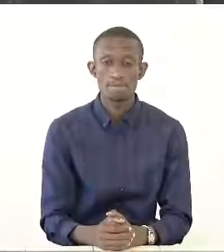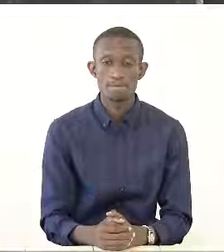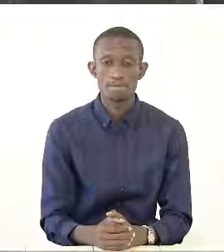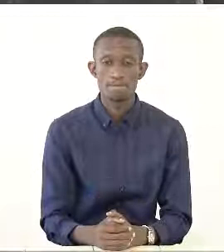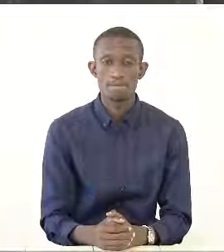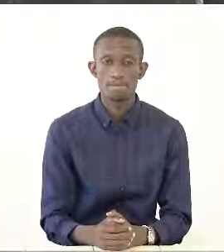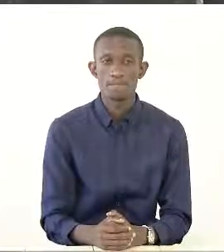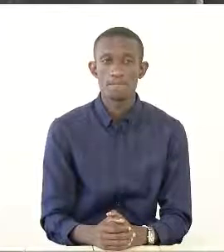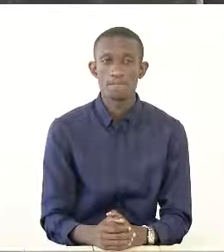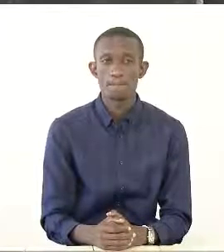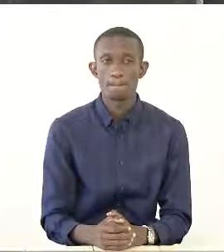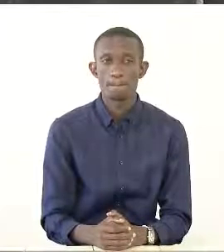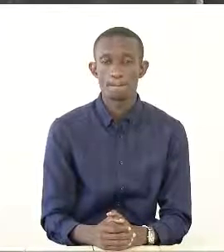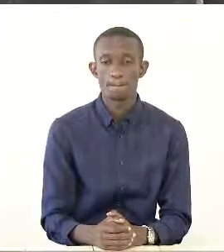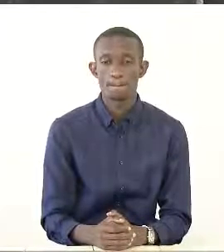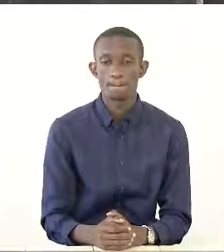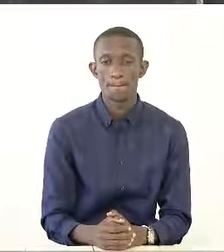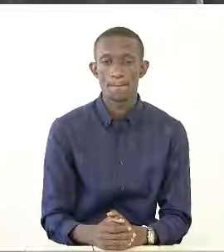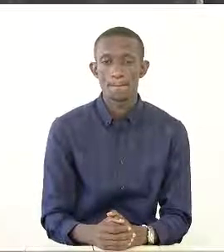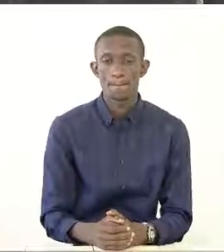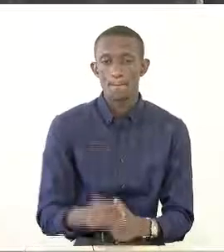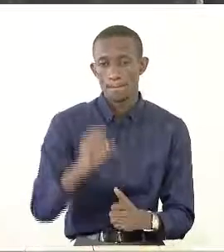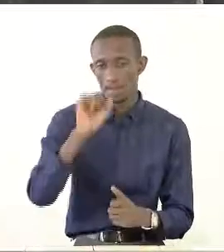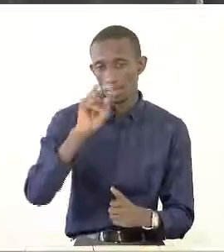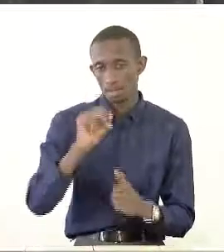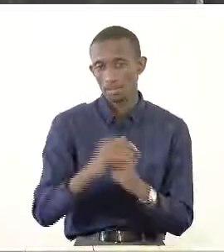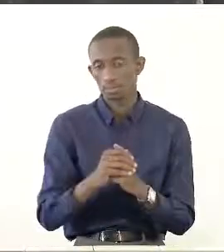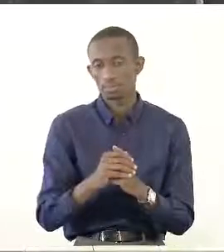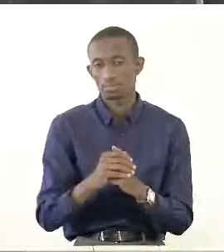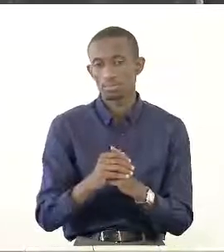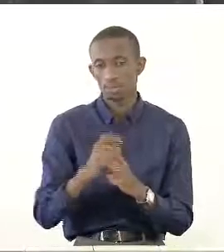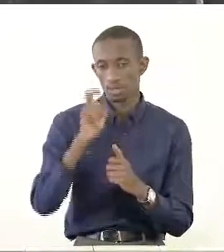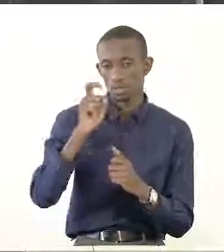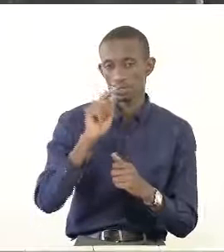sec squared x divided by tan x